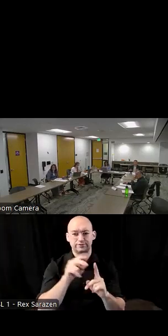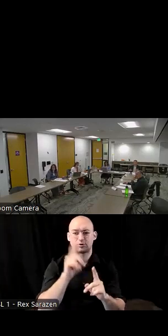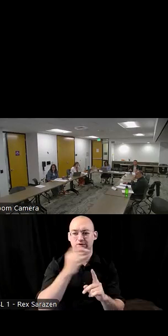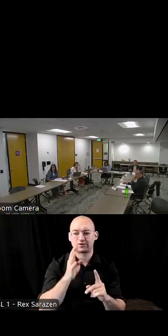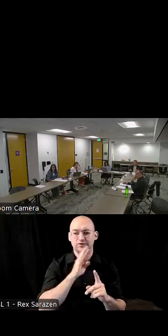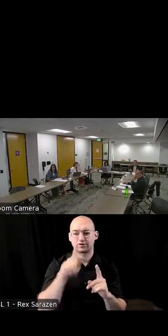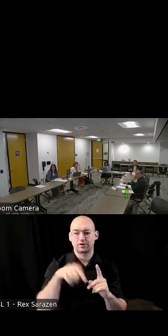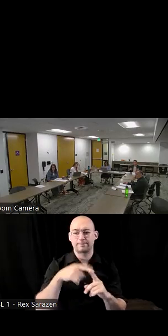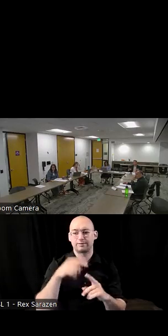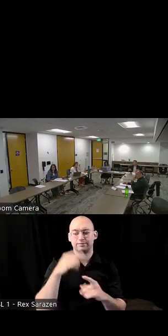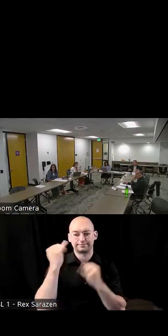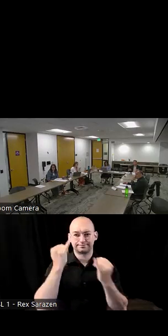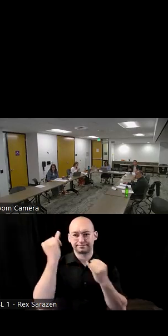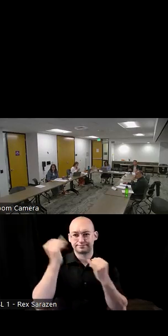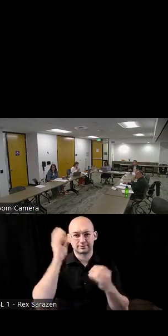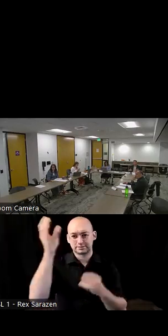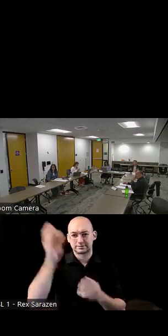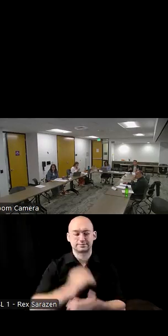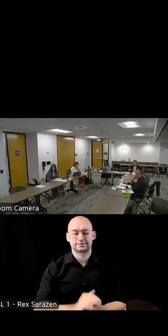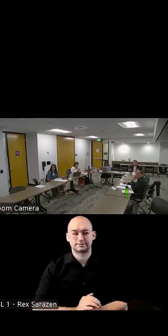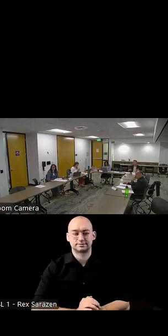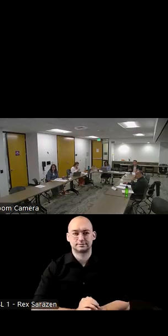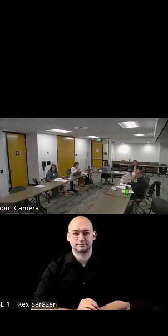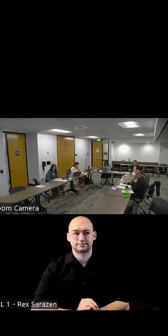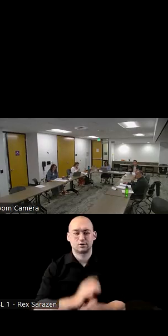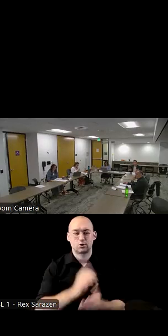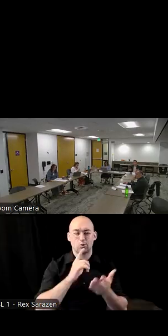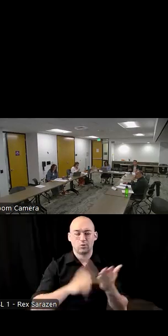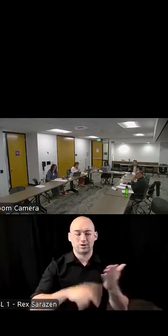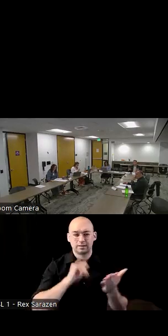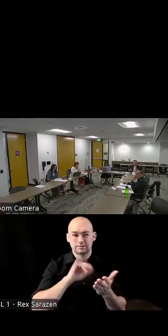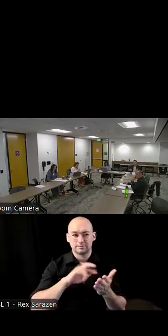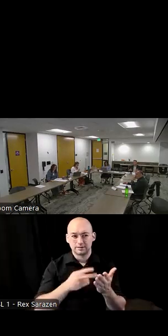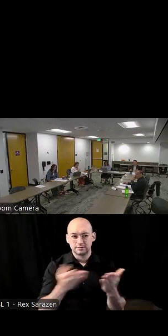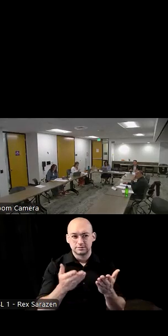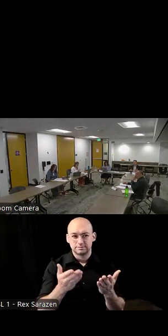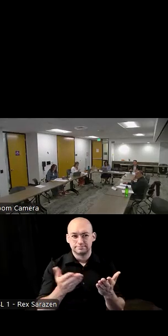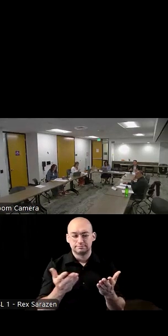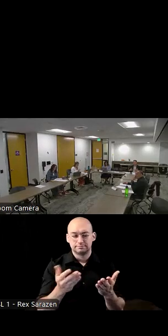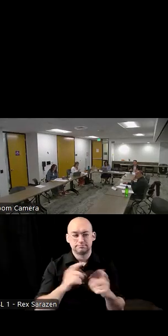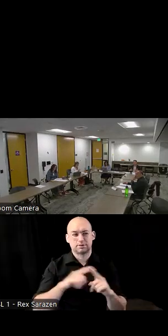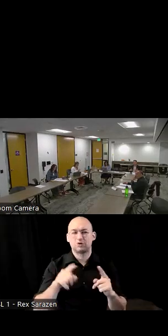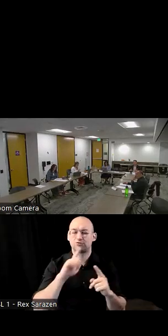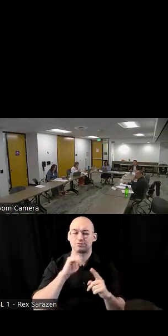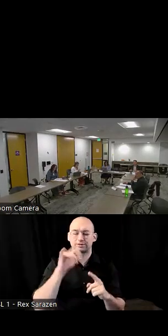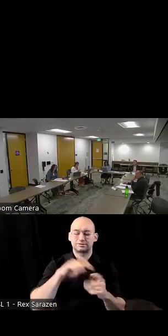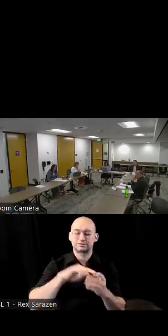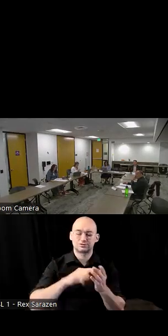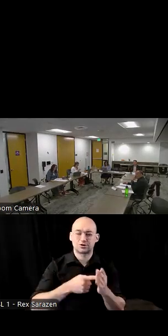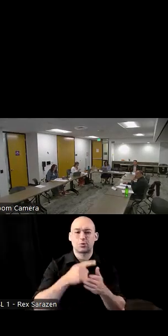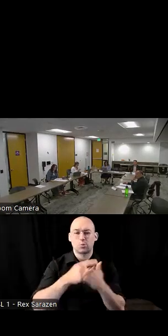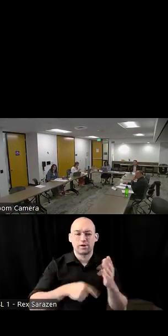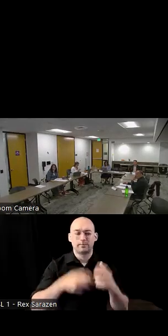and concepts and frameworks of what a no wrong door system is, what it's intended to do. But I think we have to really start with what problem are we